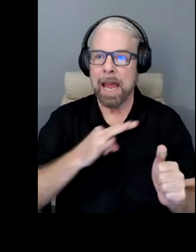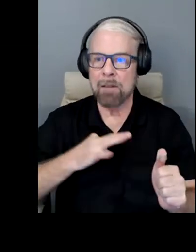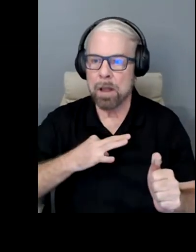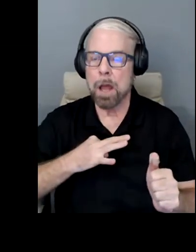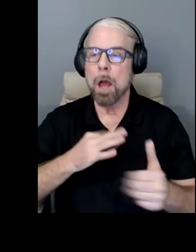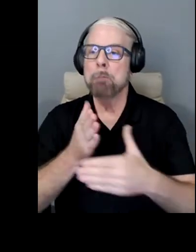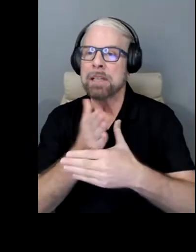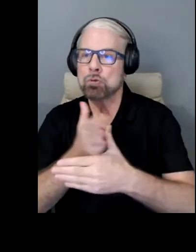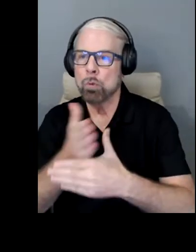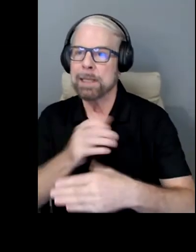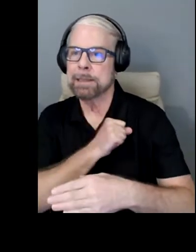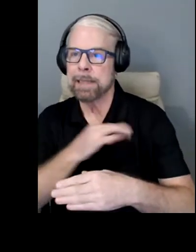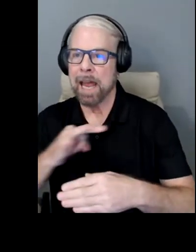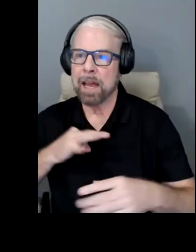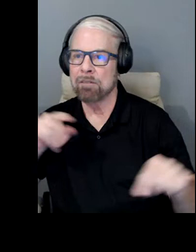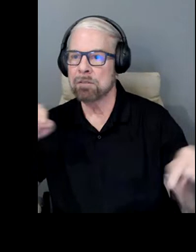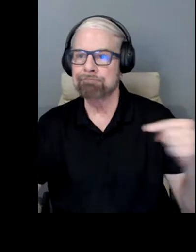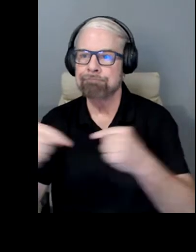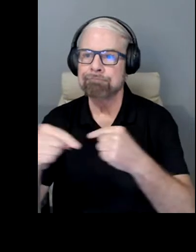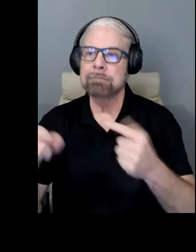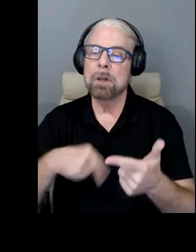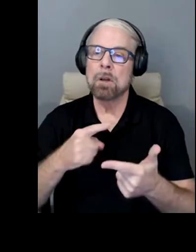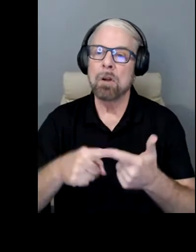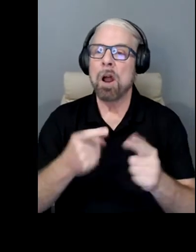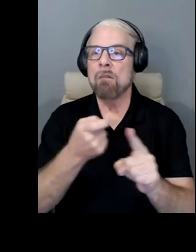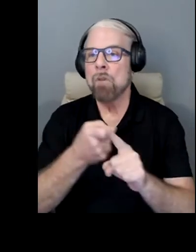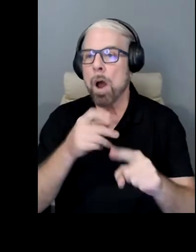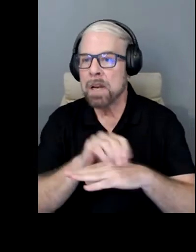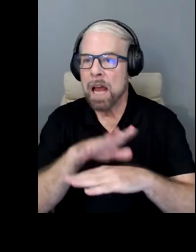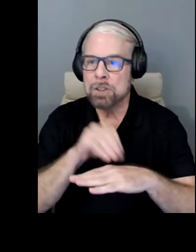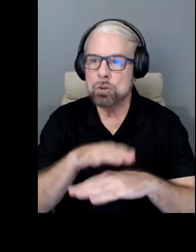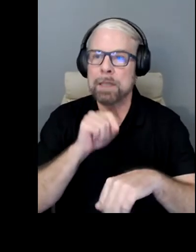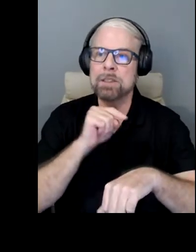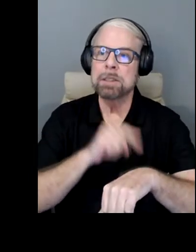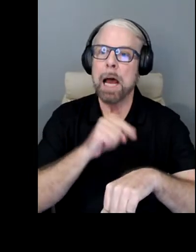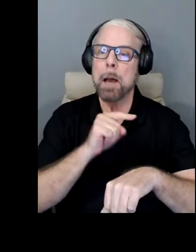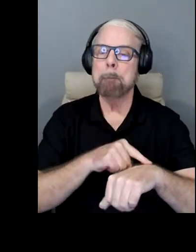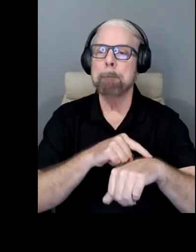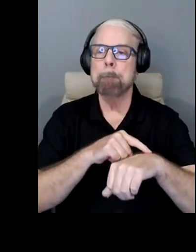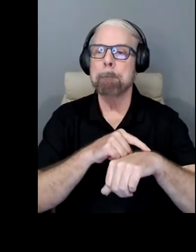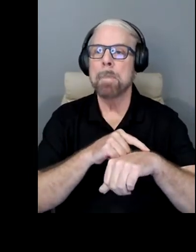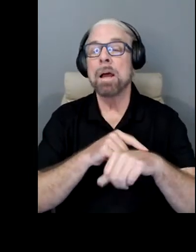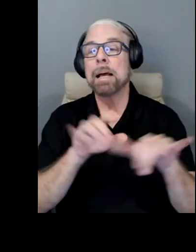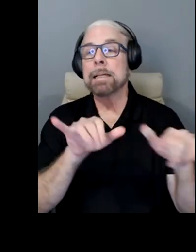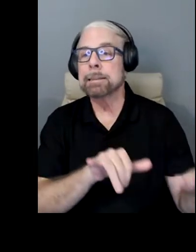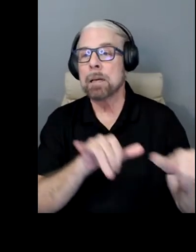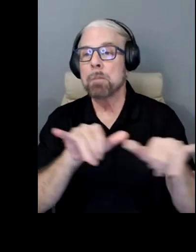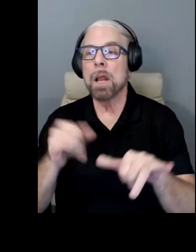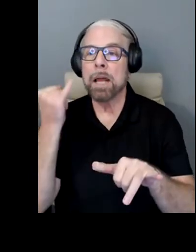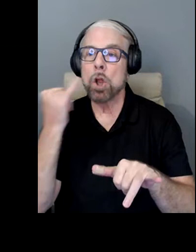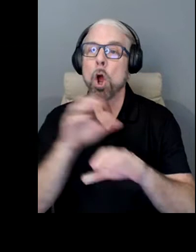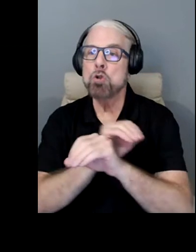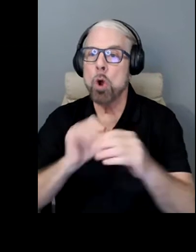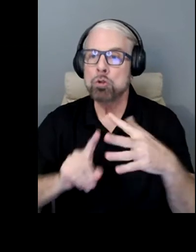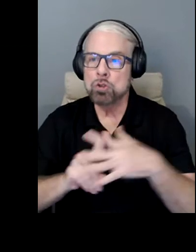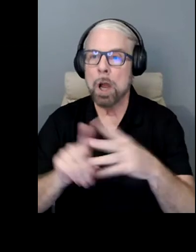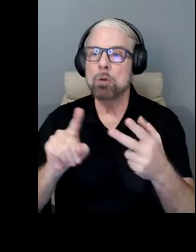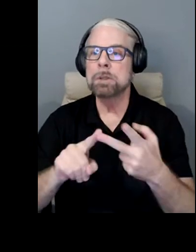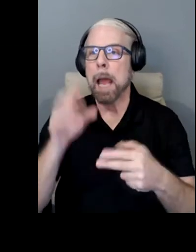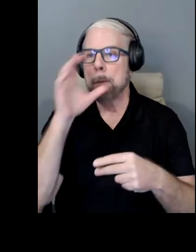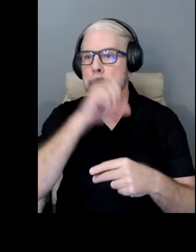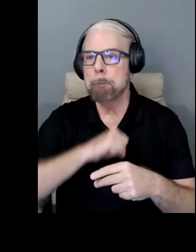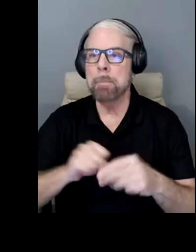between staff, separate from consultation time. Similarly, no-shows and missed sessions